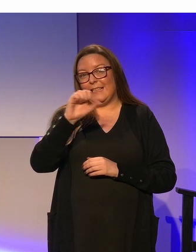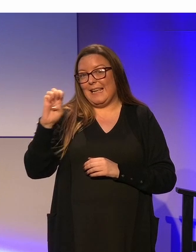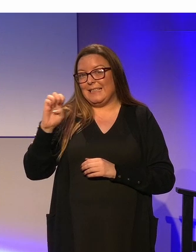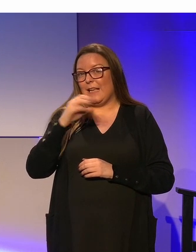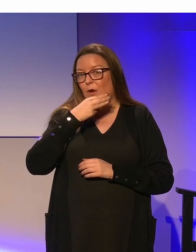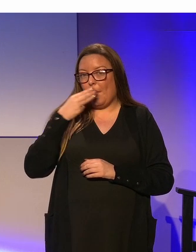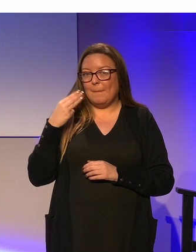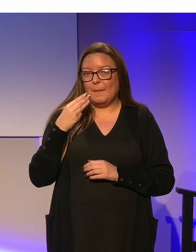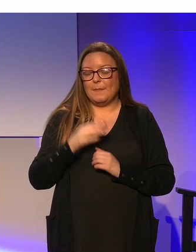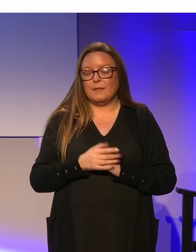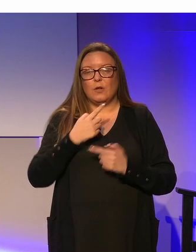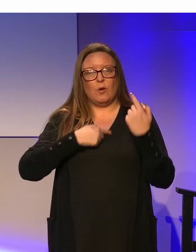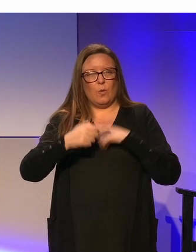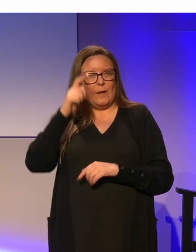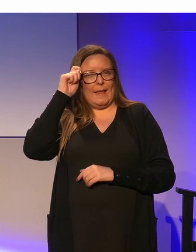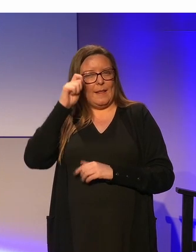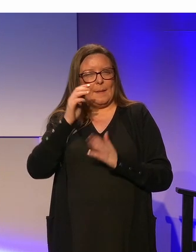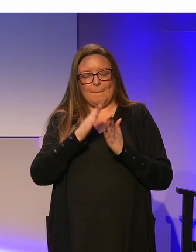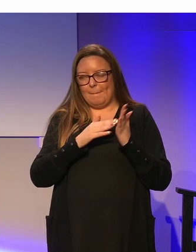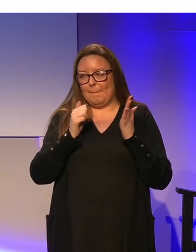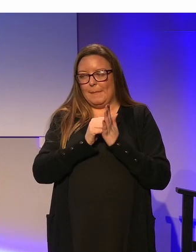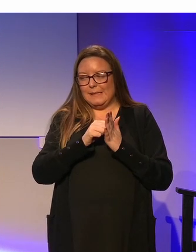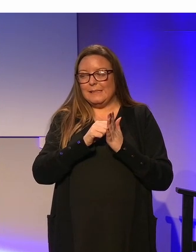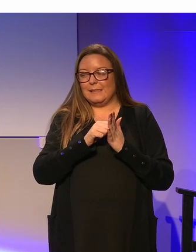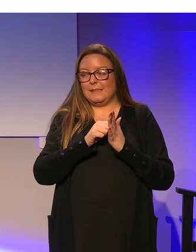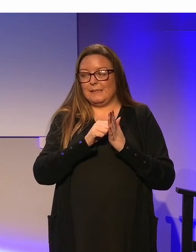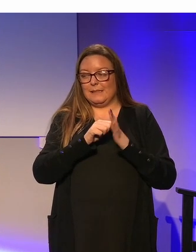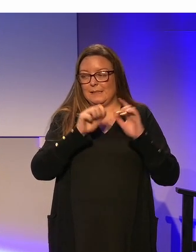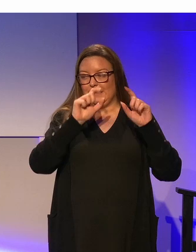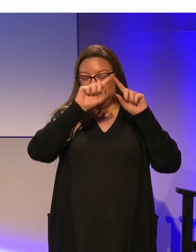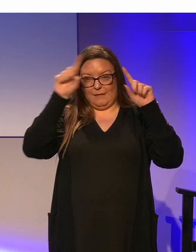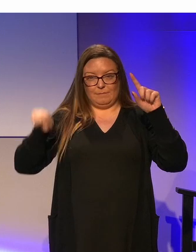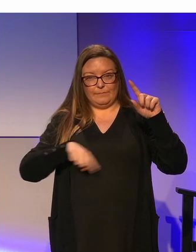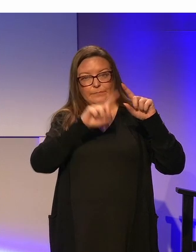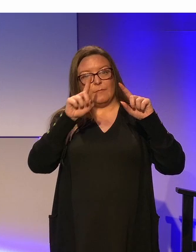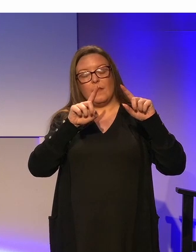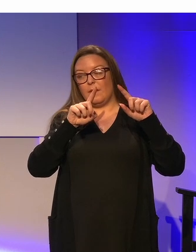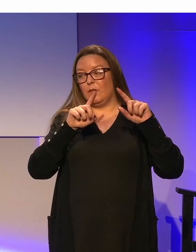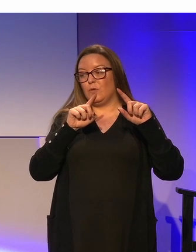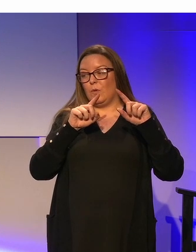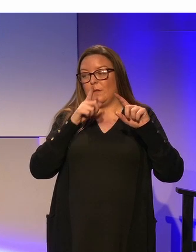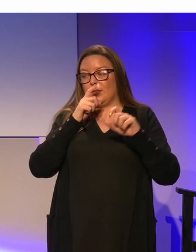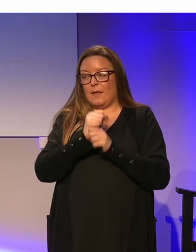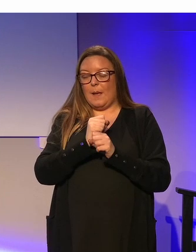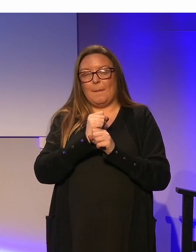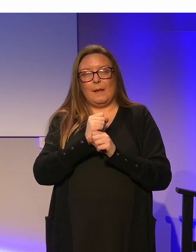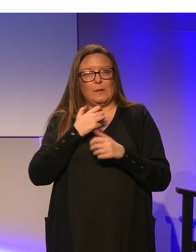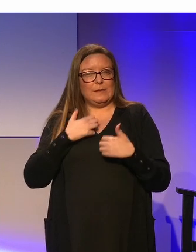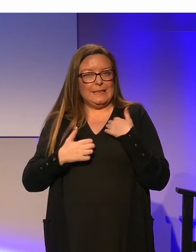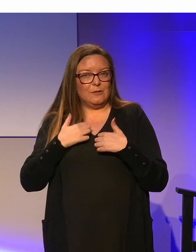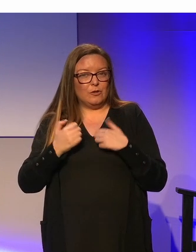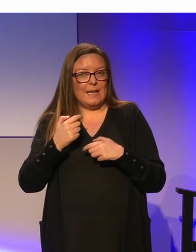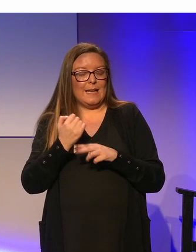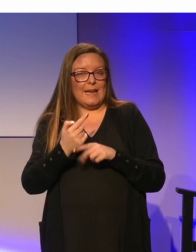commitment. Now, this is where we think the business is. So these are the phenomena of interest in